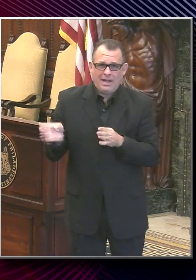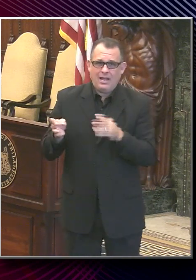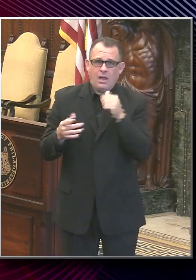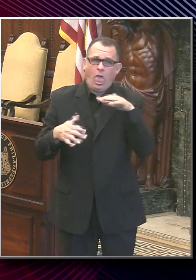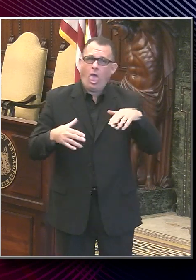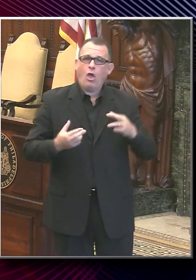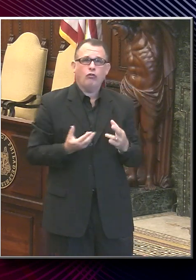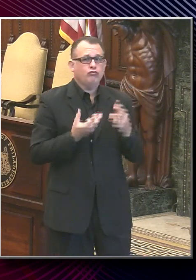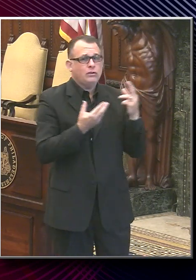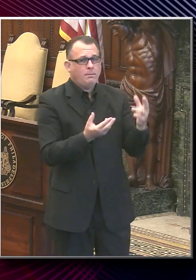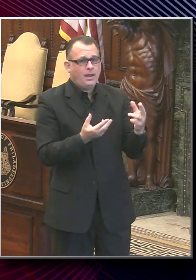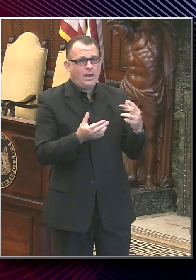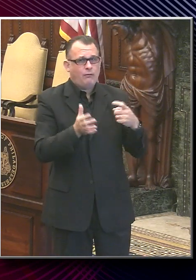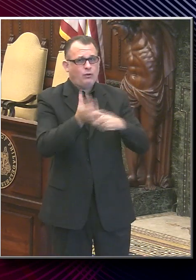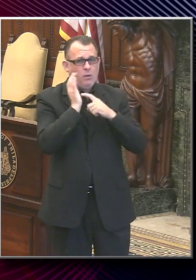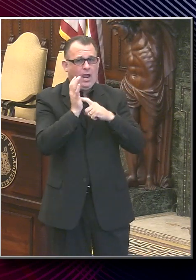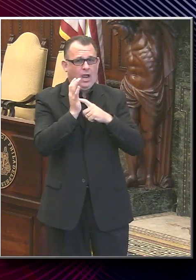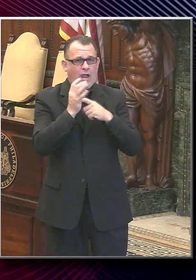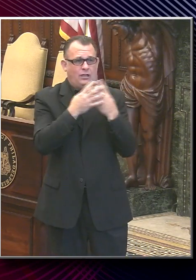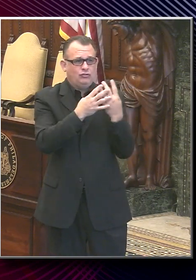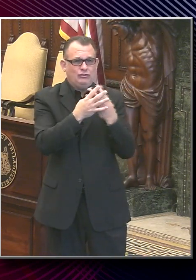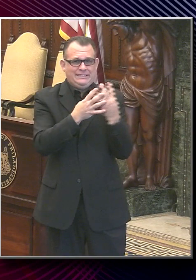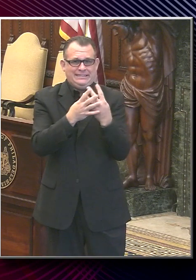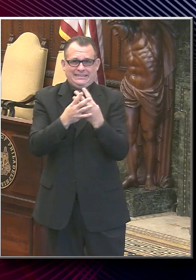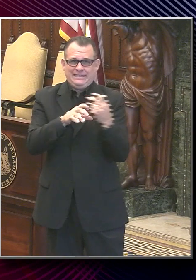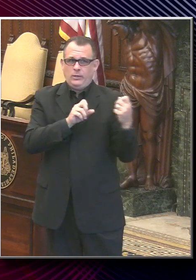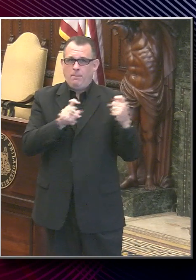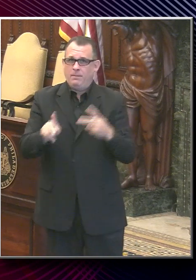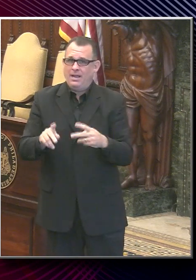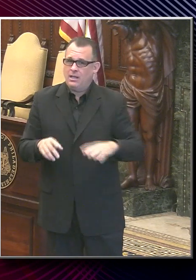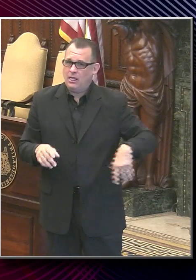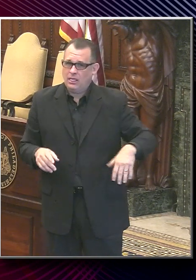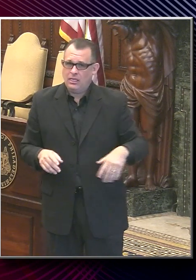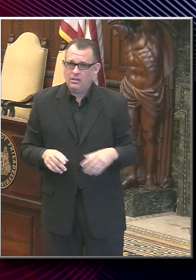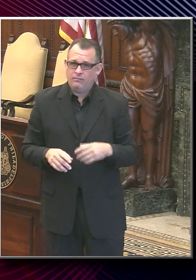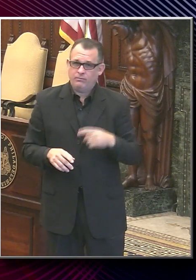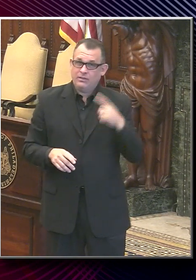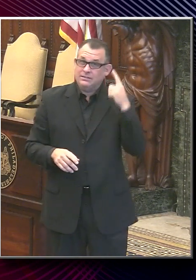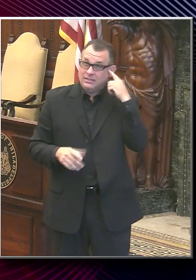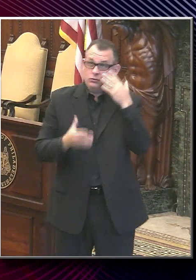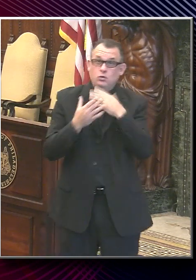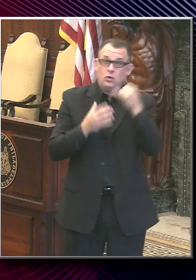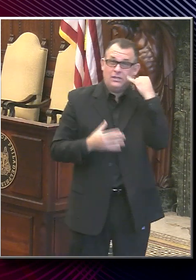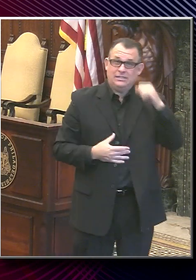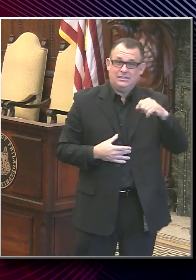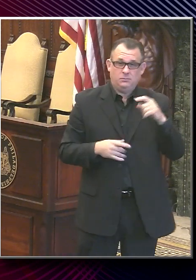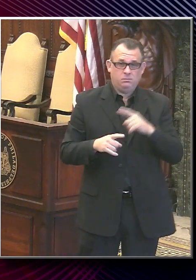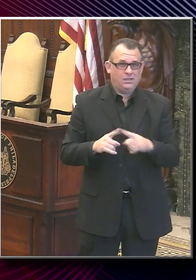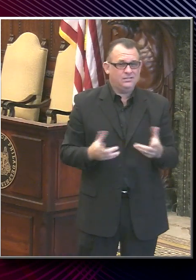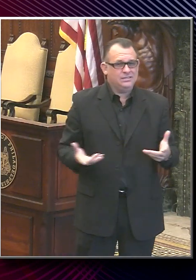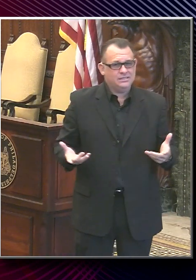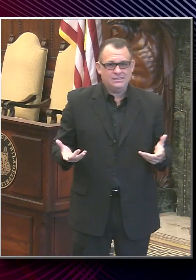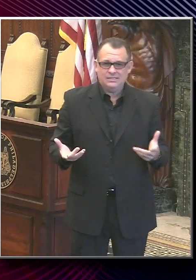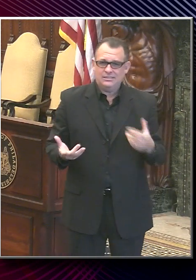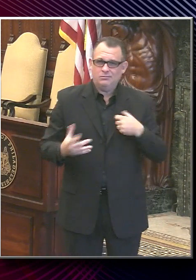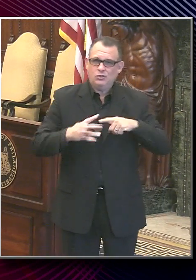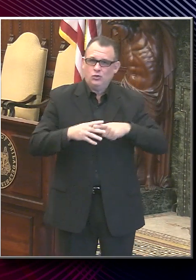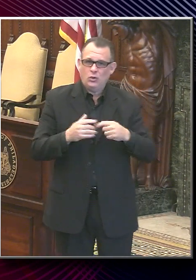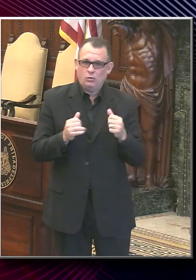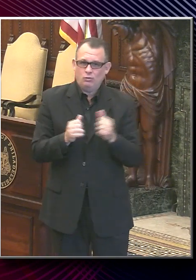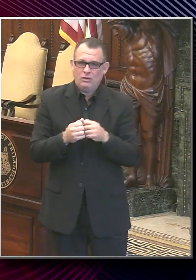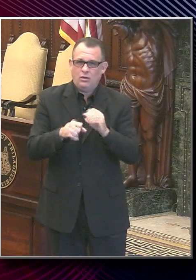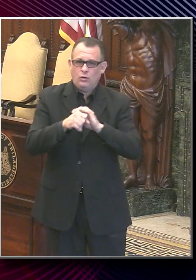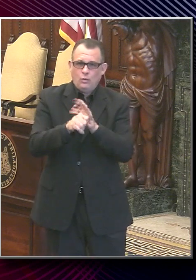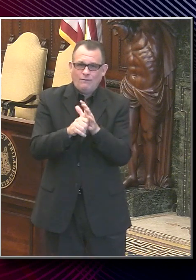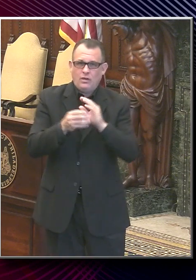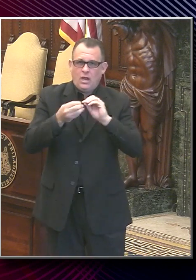require screening of everybody to come back on campus. That may sound like a good idea, that, okay, then you start out with nobody infected and then you'll never have an infection.